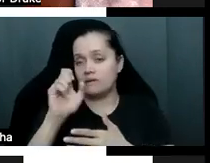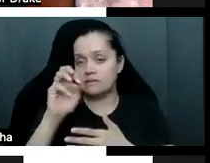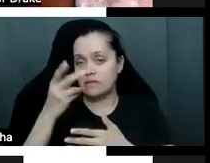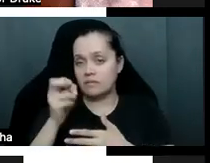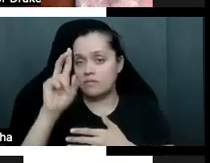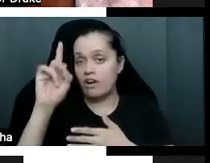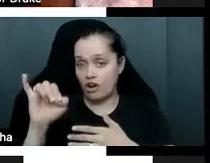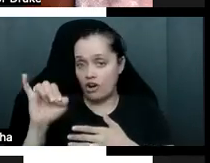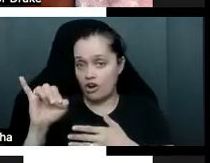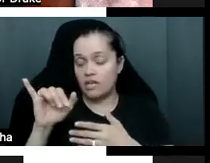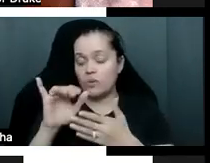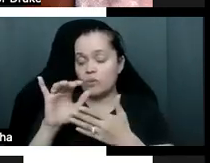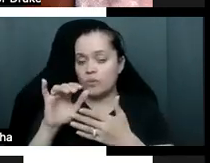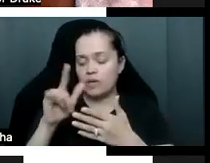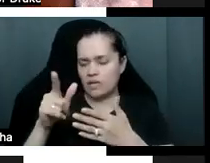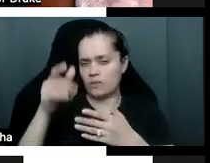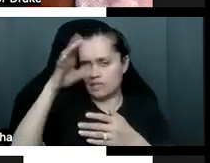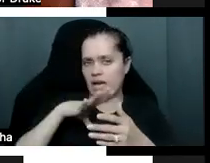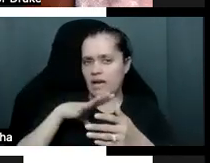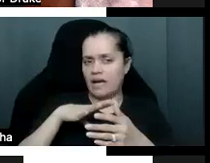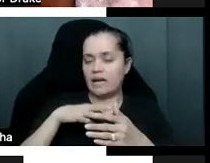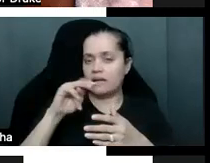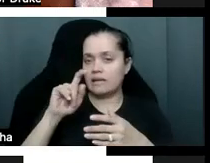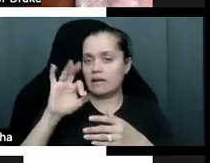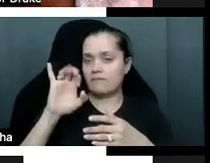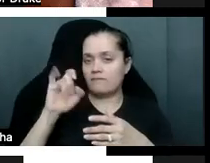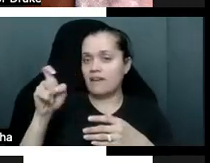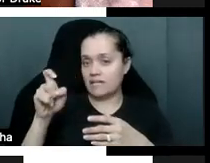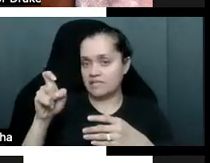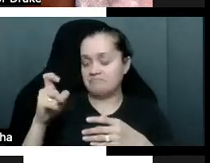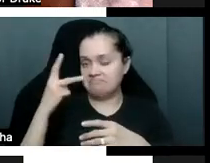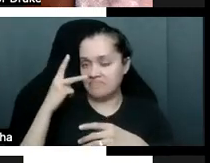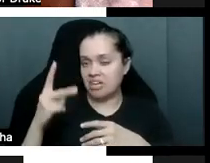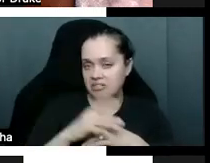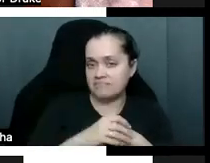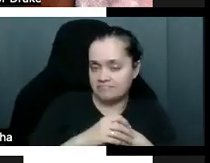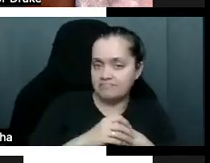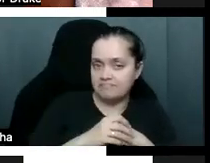movie. If you ever see that on Netflix, take a look.